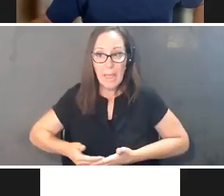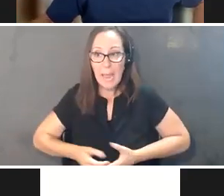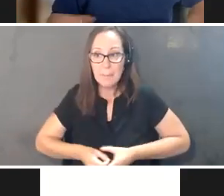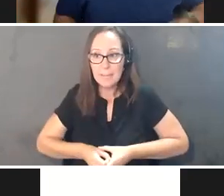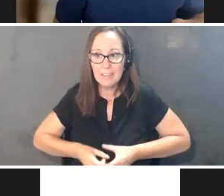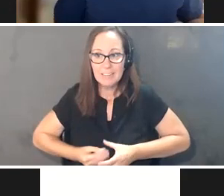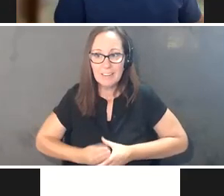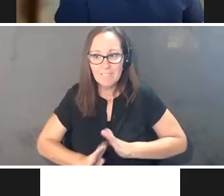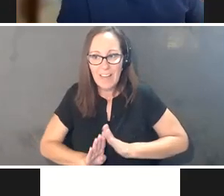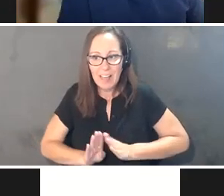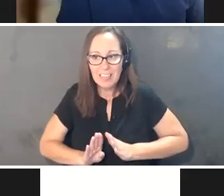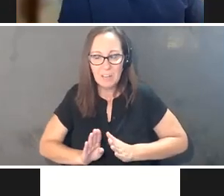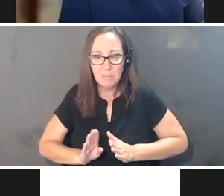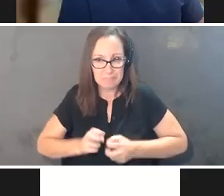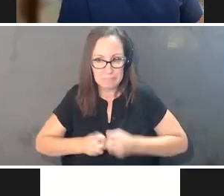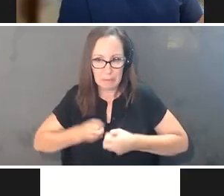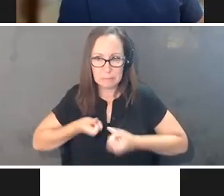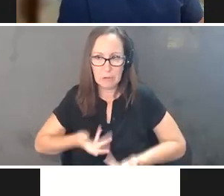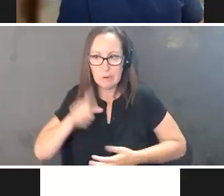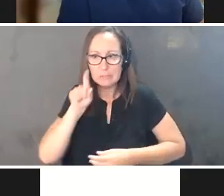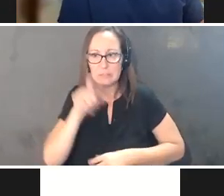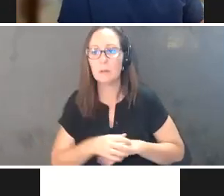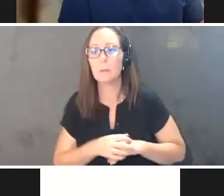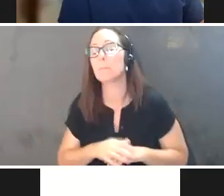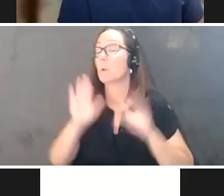fetus? That's a great question. And so